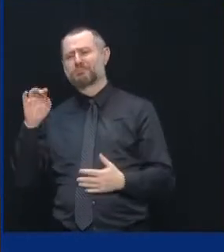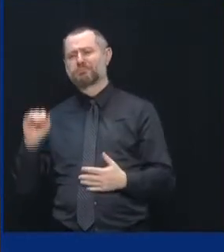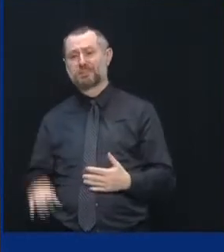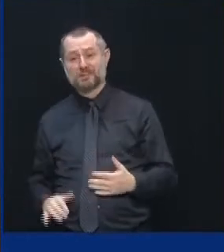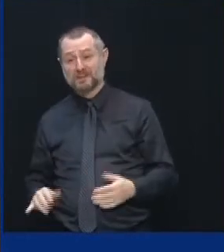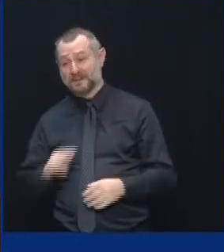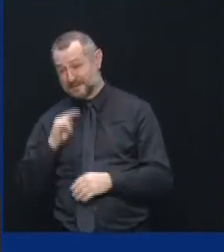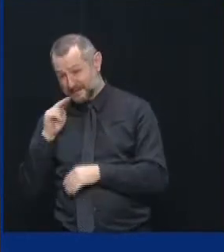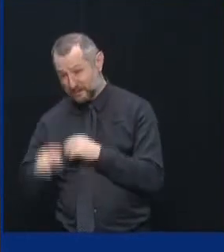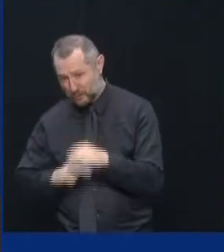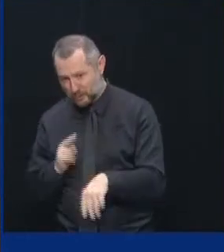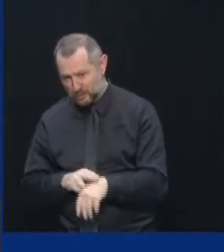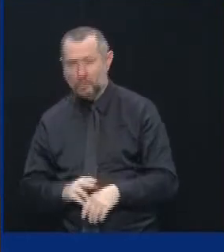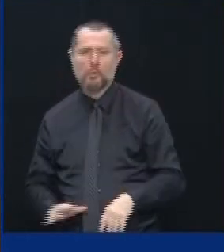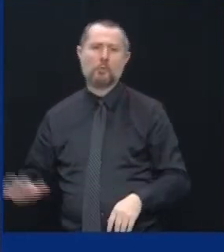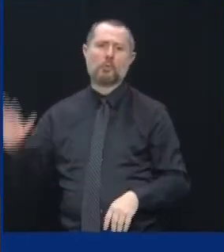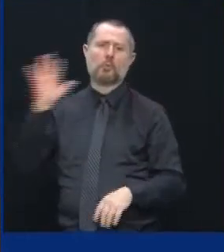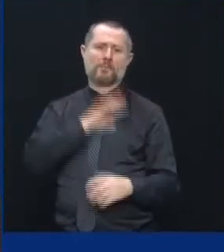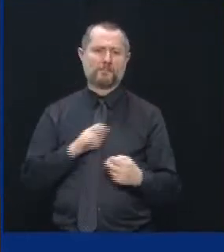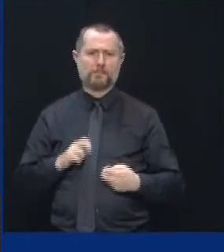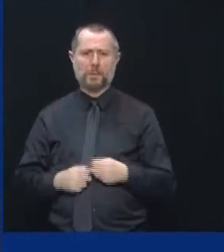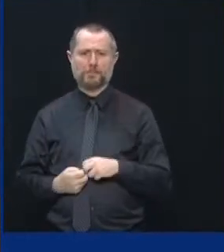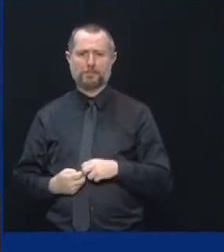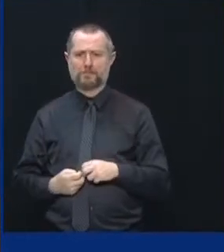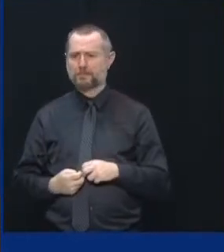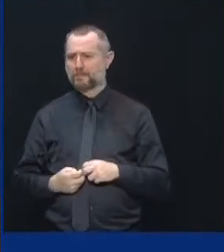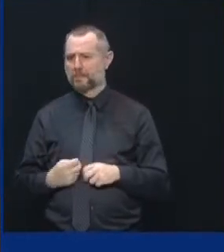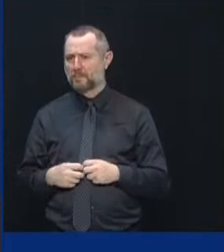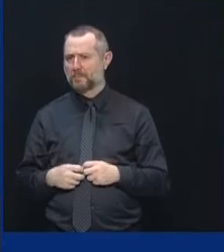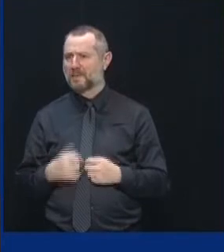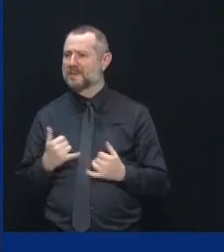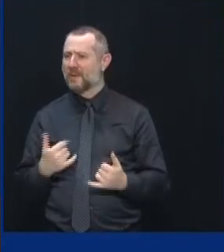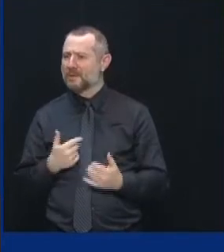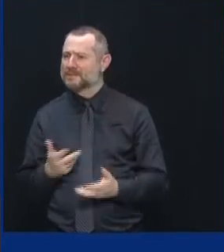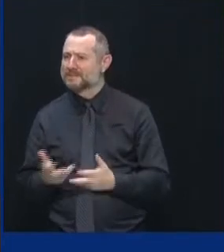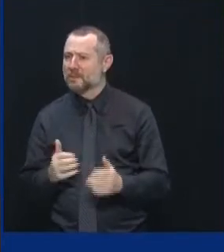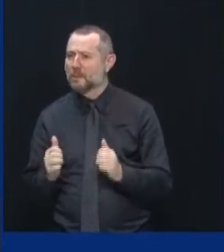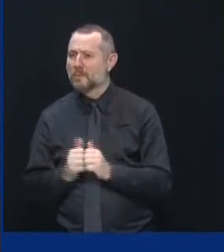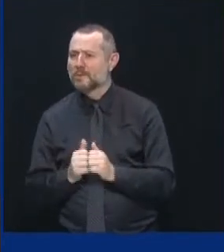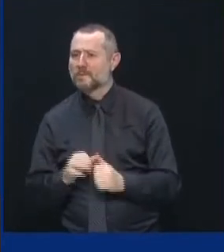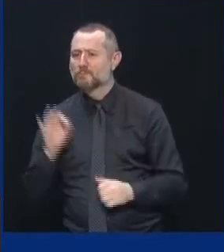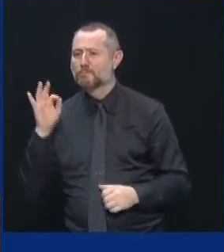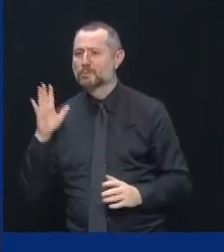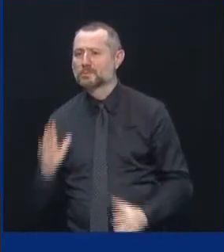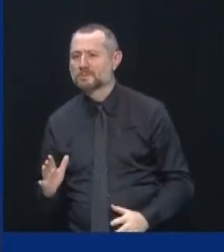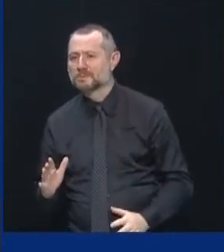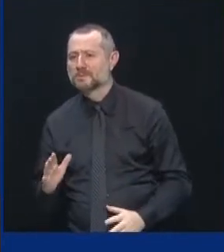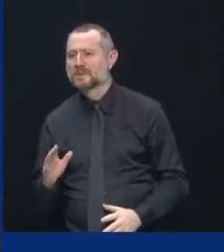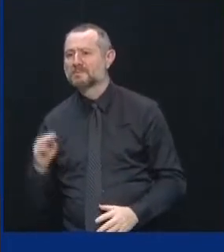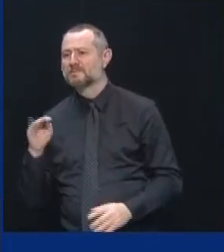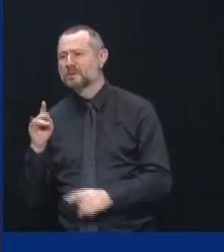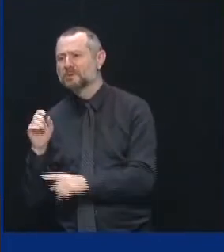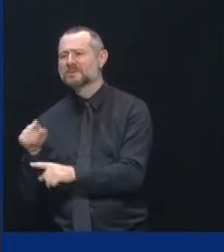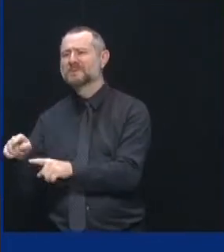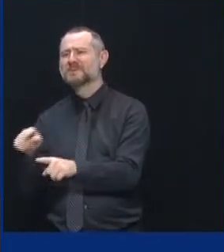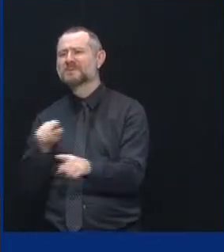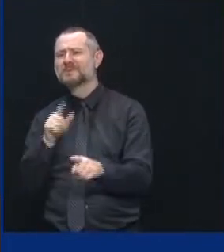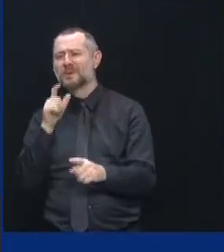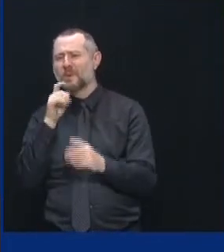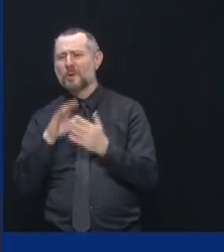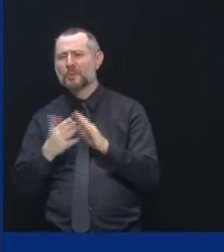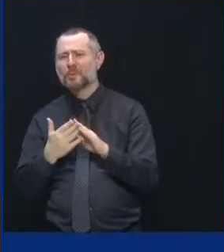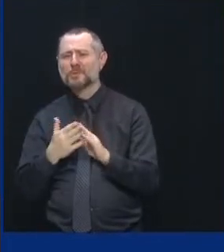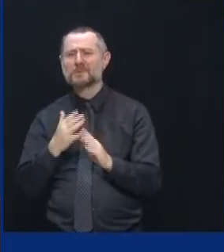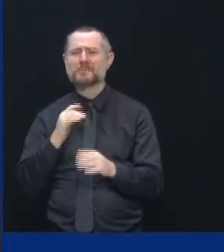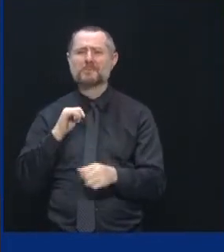challenge. And we're working with the ministers, we're working with community-based organizations, we're working with